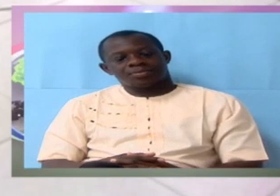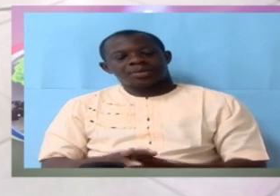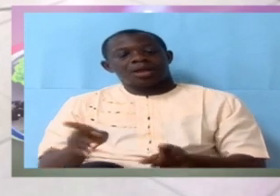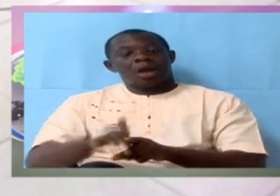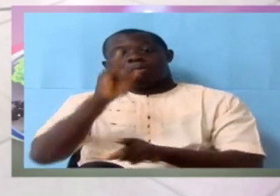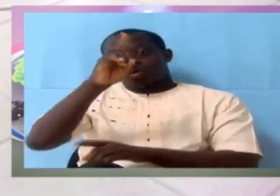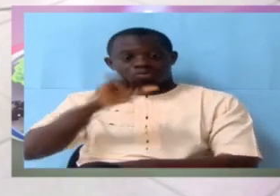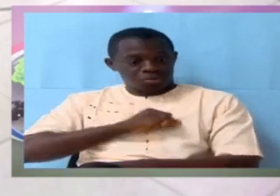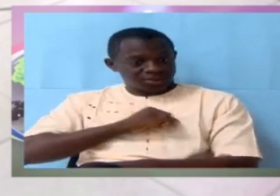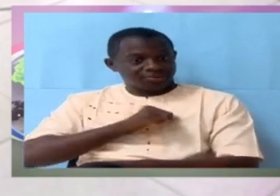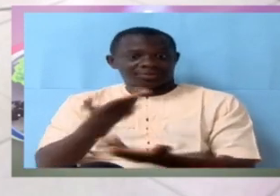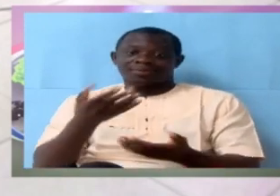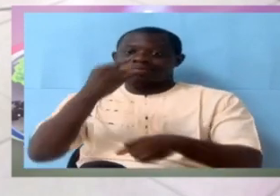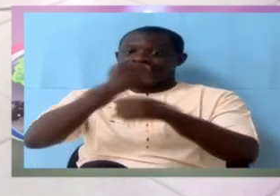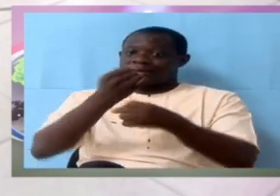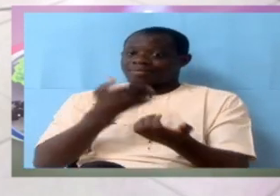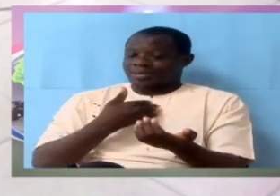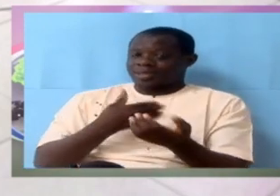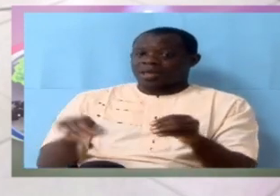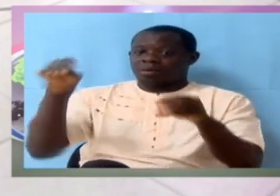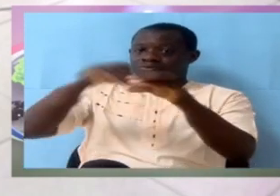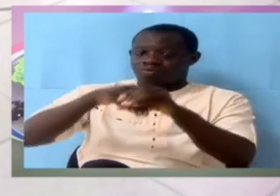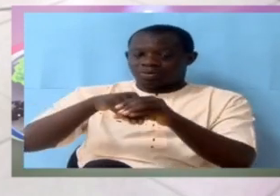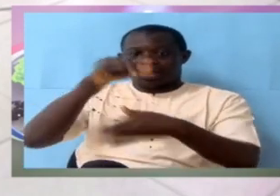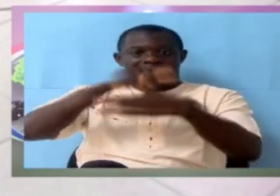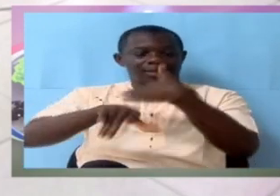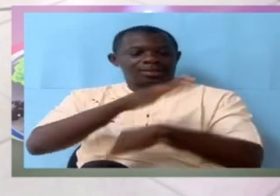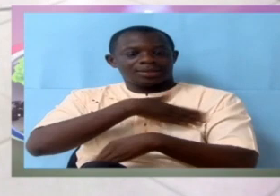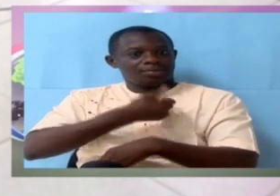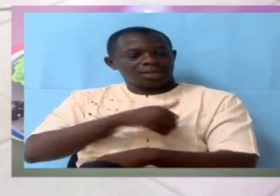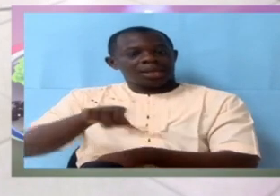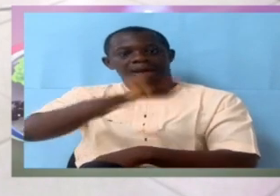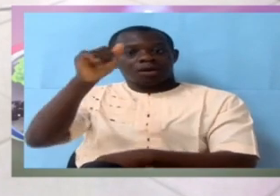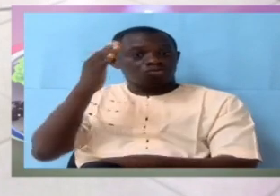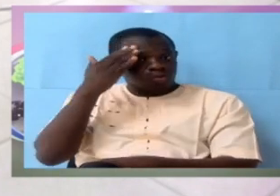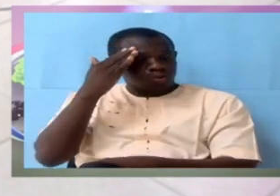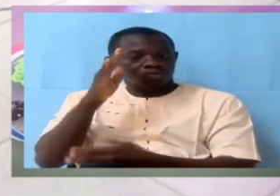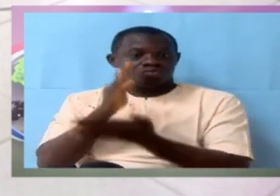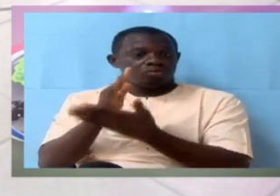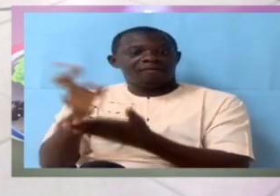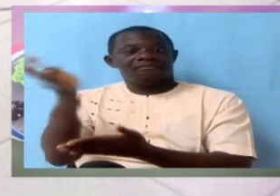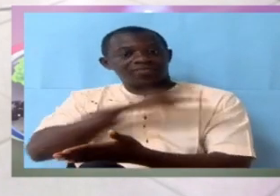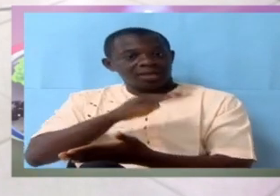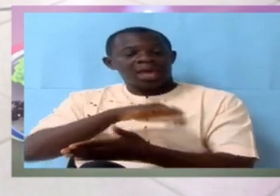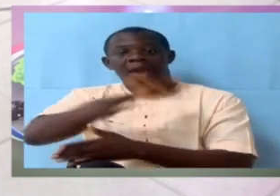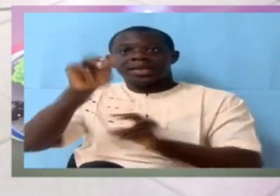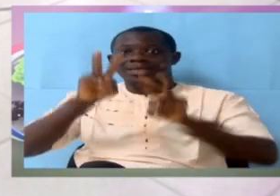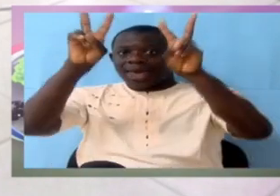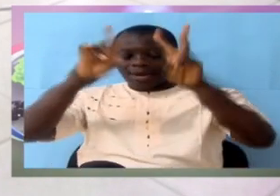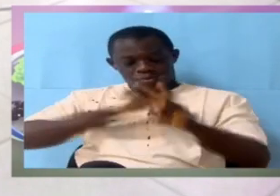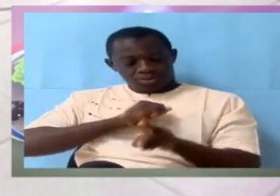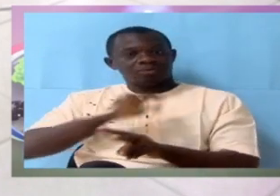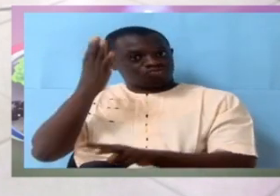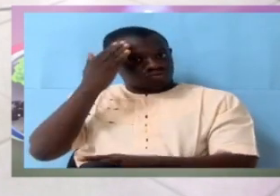But he admitted me into this treatment, and he knew that it was a lie. Yaya Jammeh himself knew he